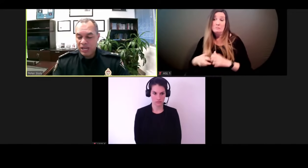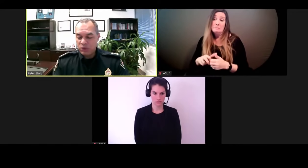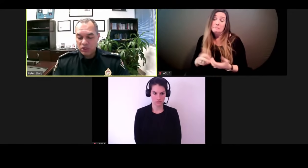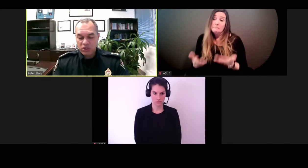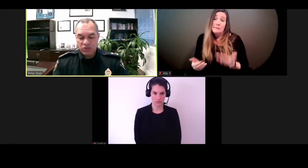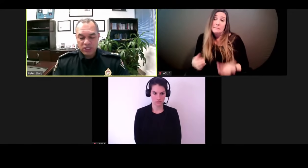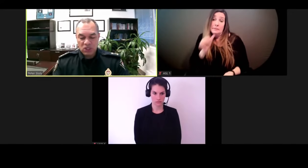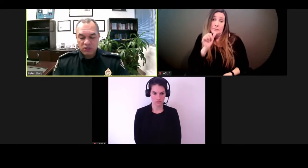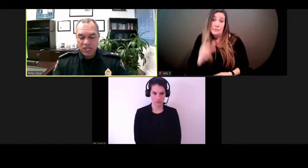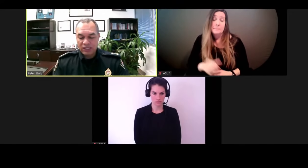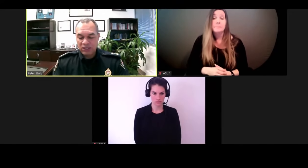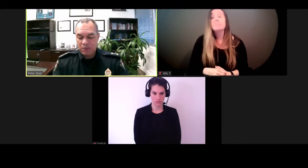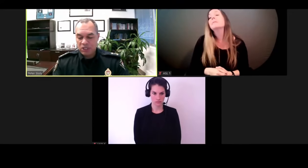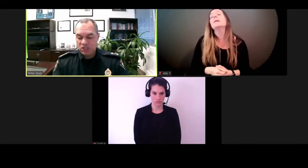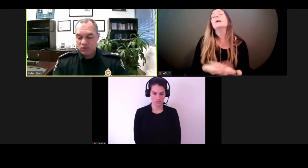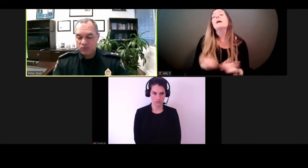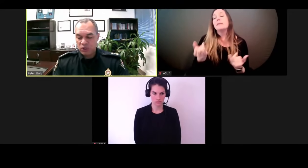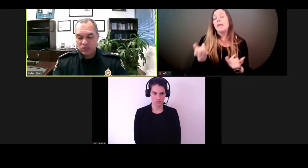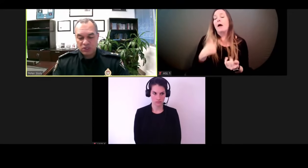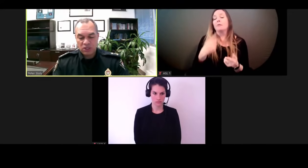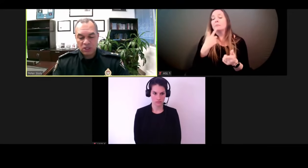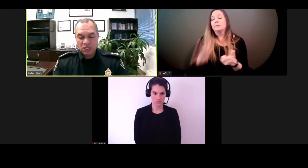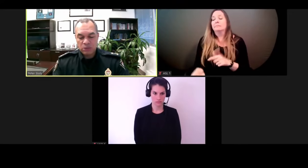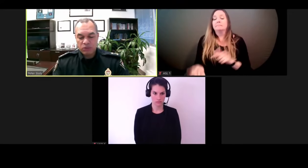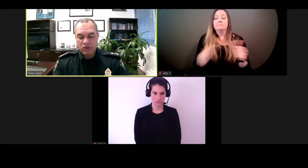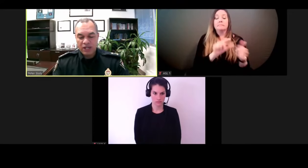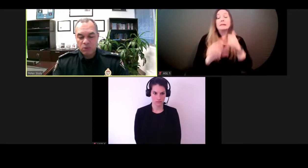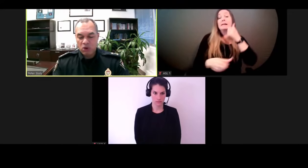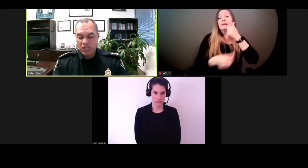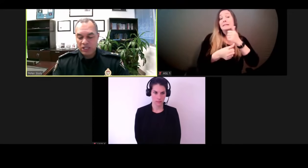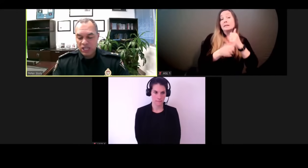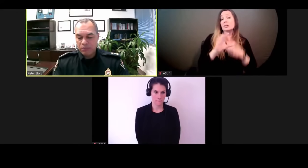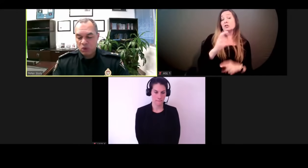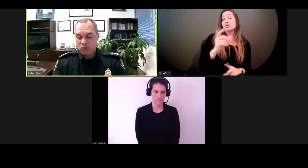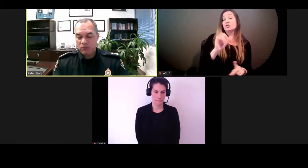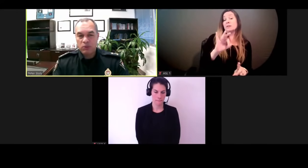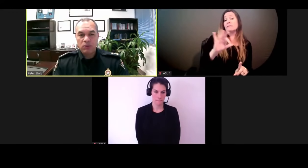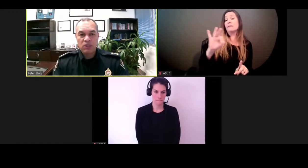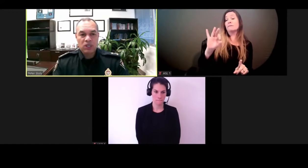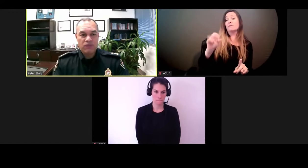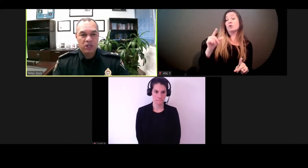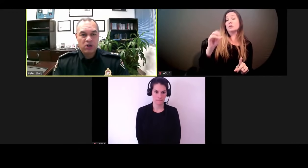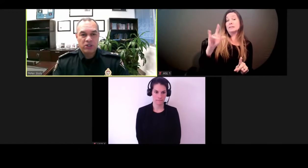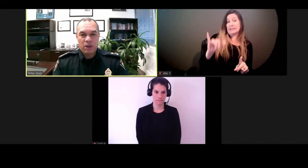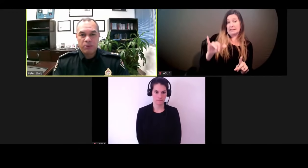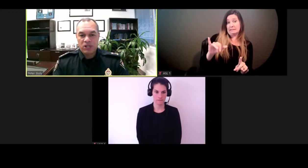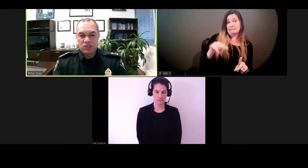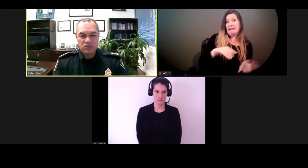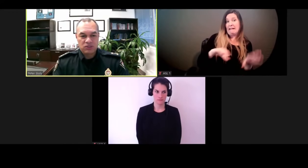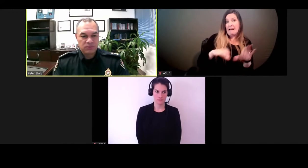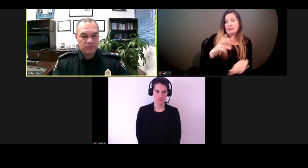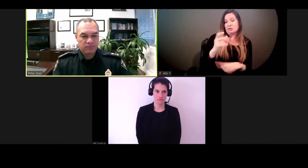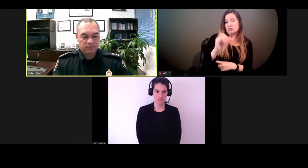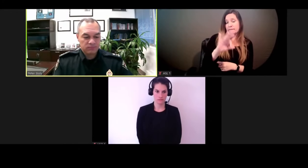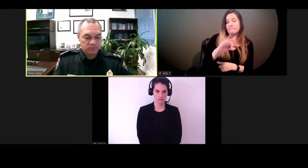I will now turn things over to Acting Deputy Chief Ferguson to provide a more in-depth overview of the current